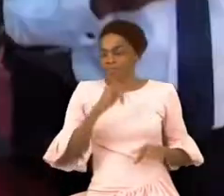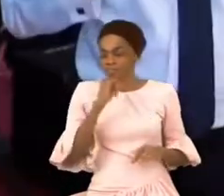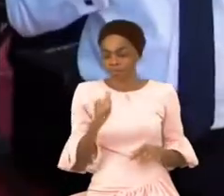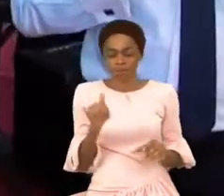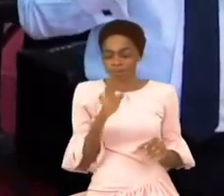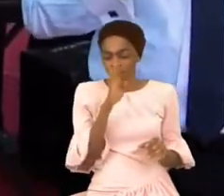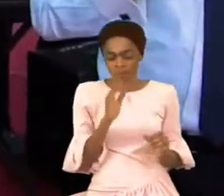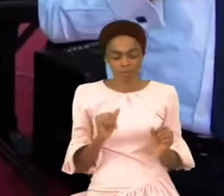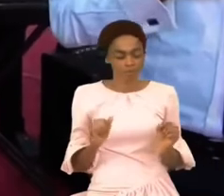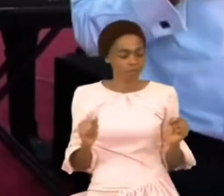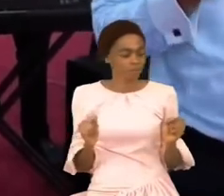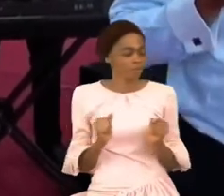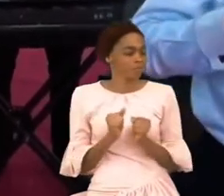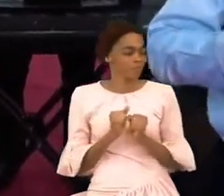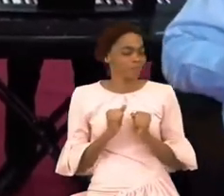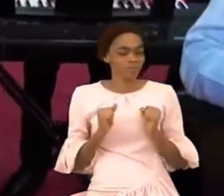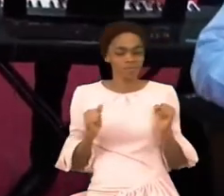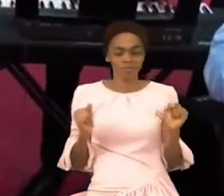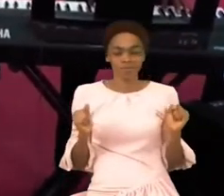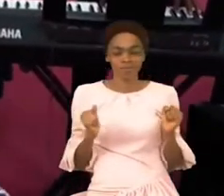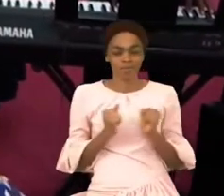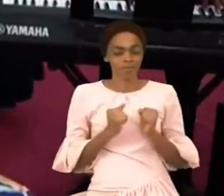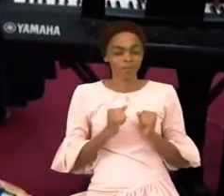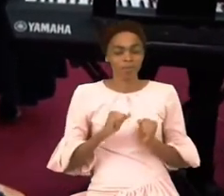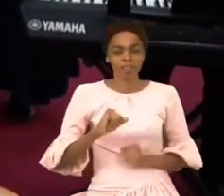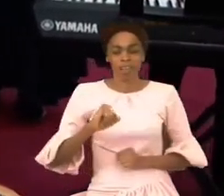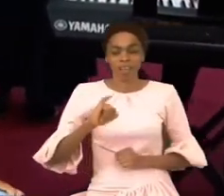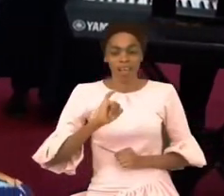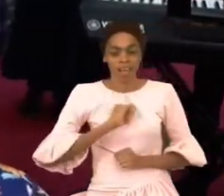shaken, I won't be